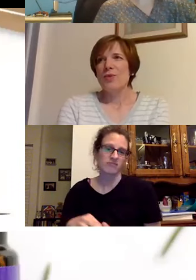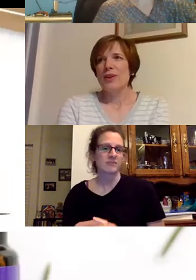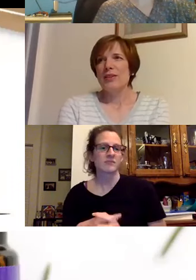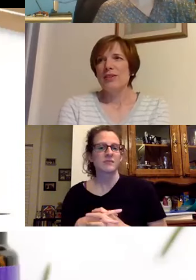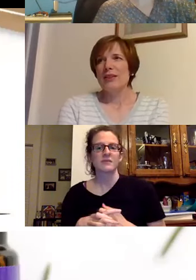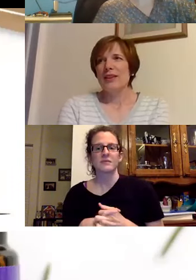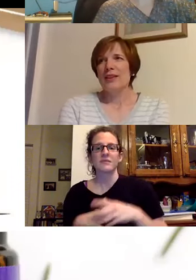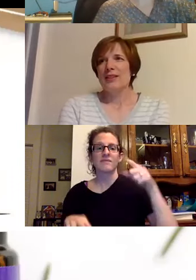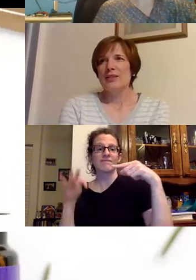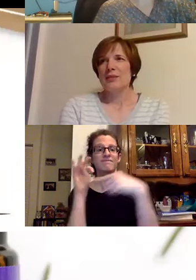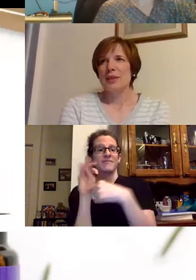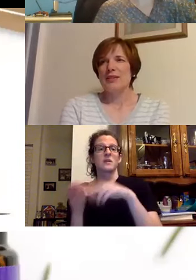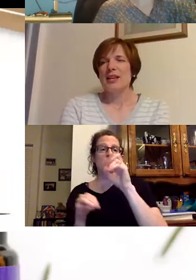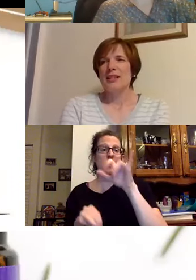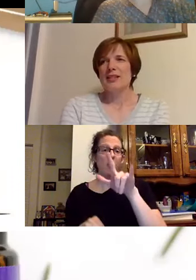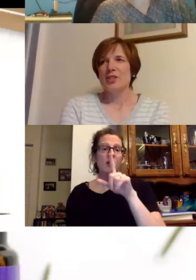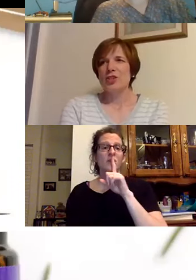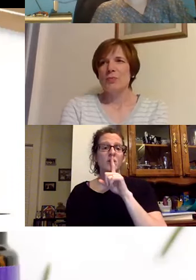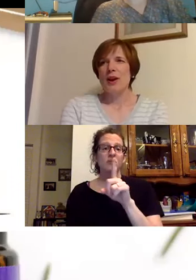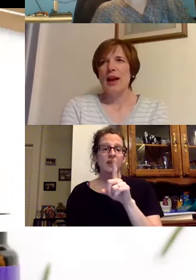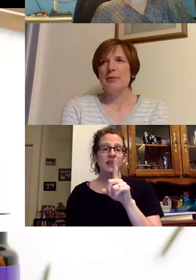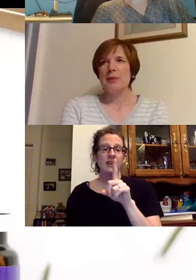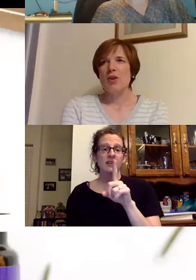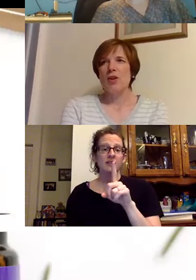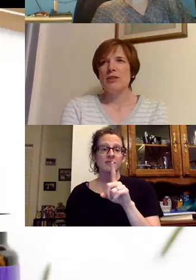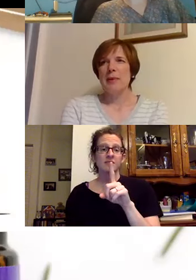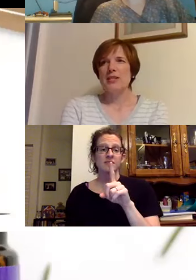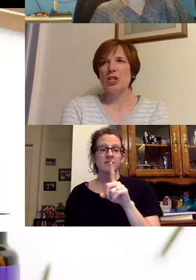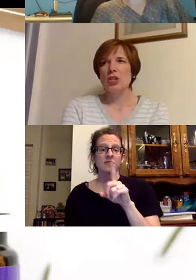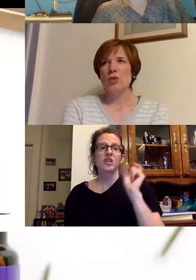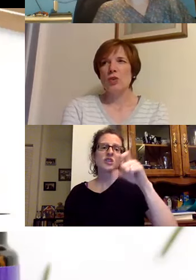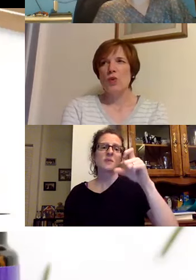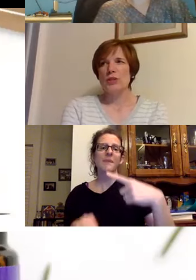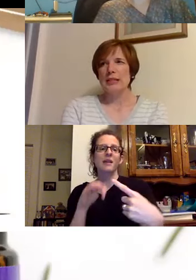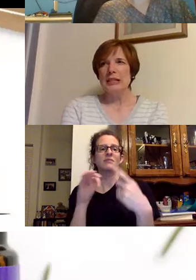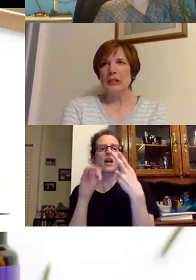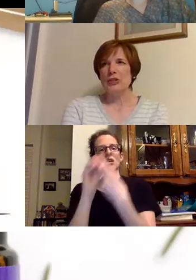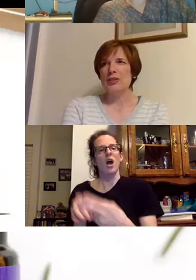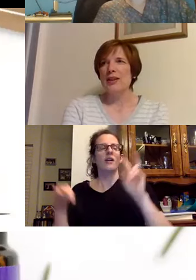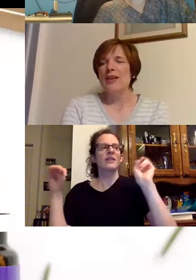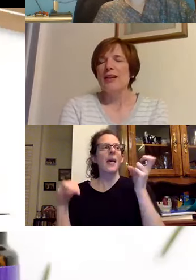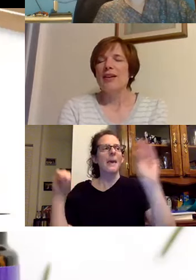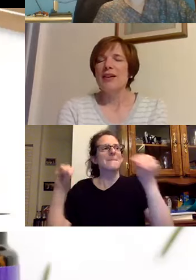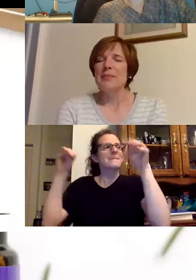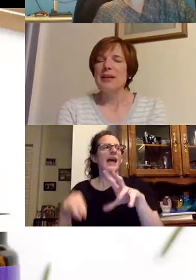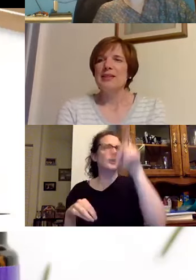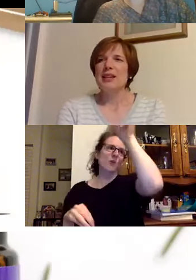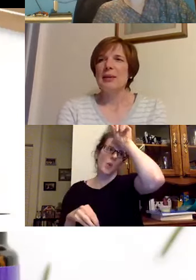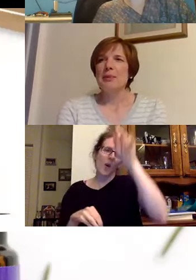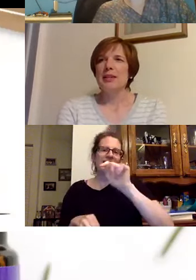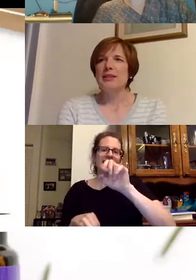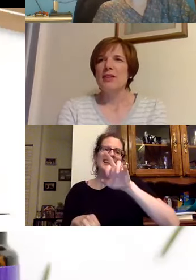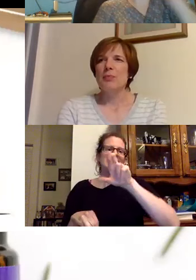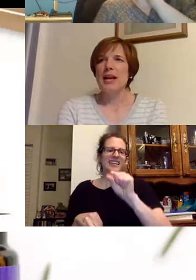This oil is, it says it should perhaps be called the Magic Unicorn Tears. It's